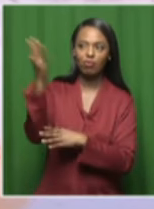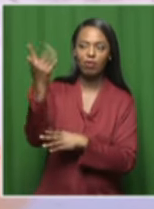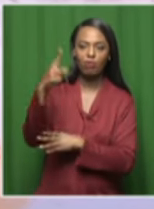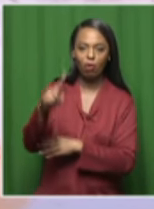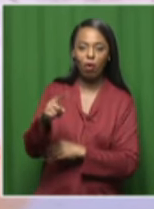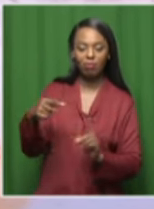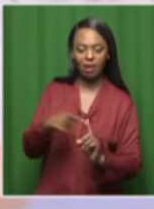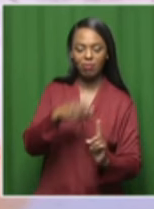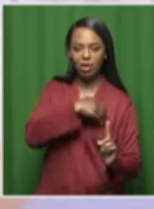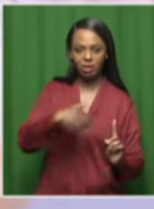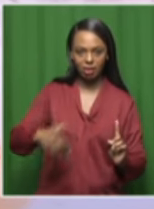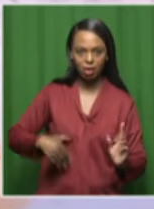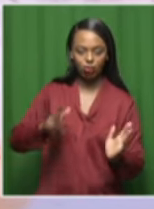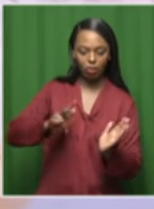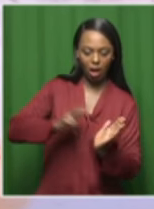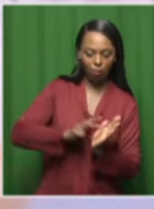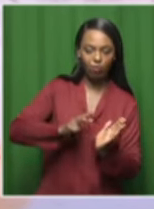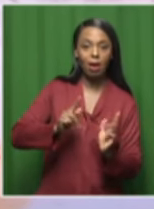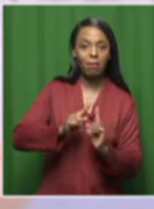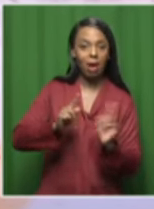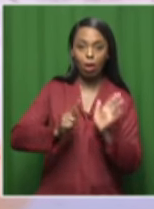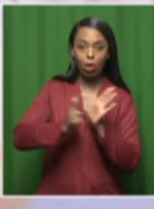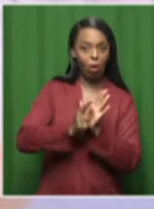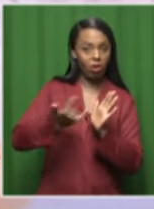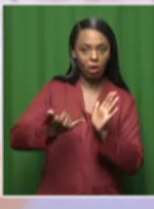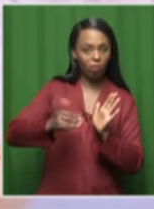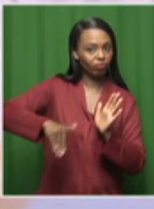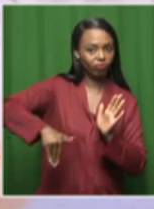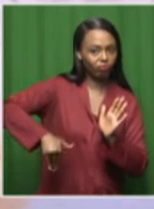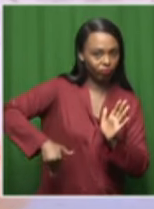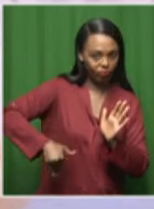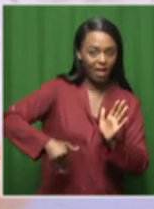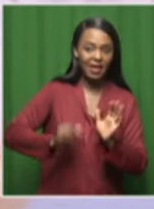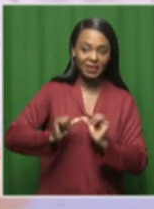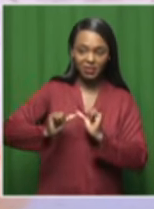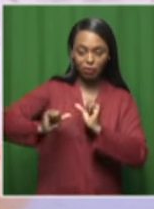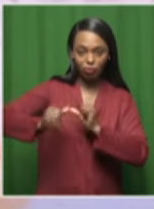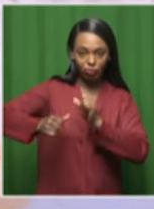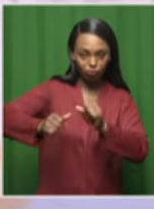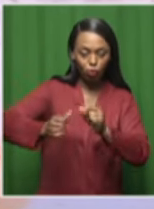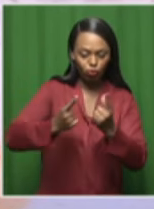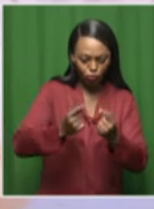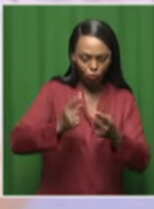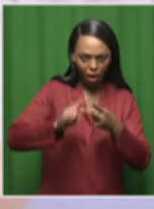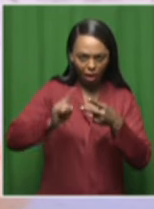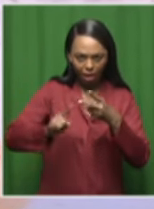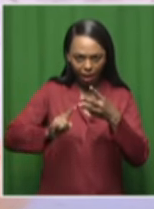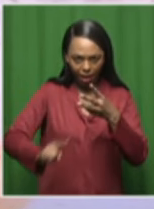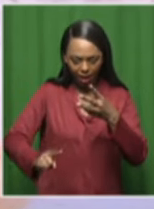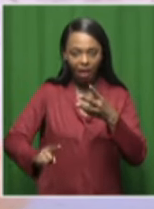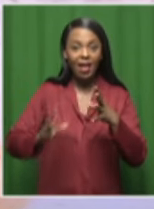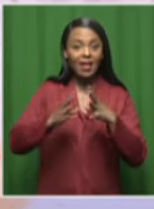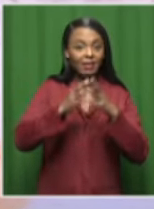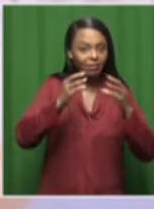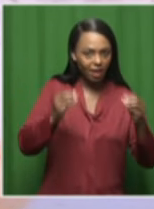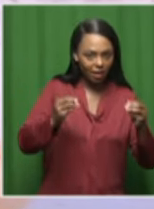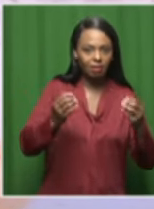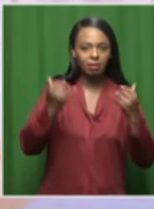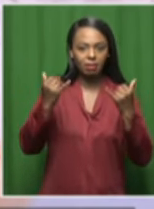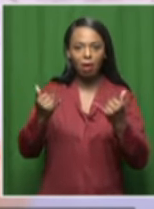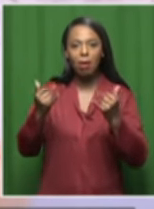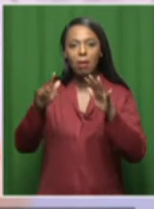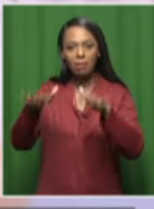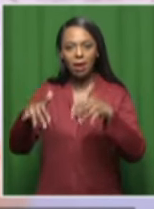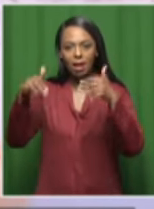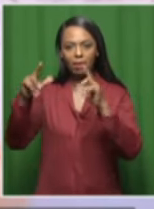approval. It'll only become law once all of those steps are completed. The chairperson of Parliament's Standing Committee